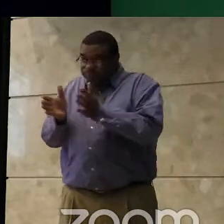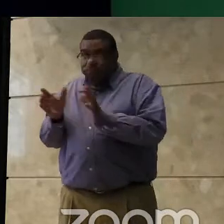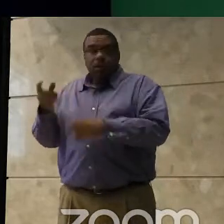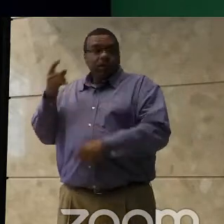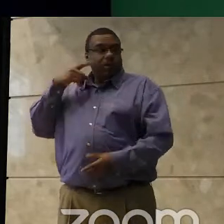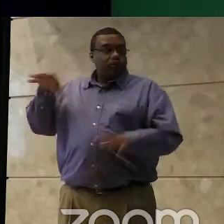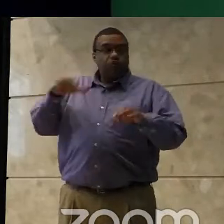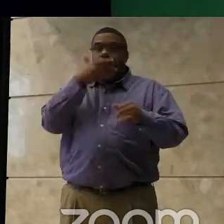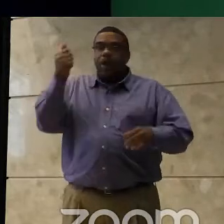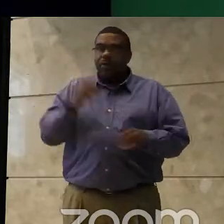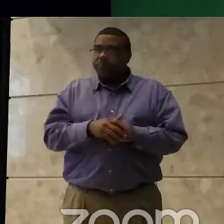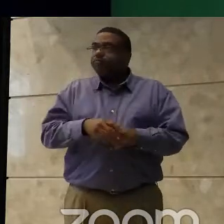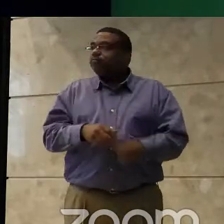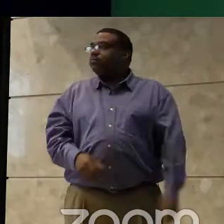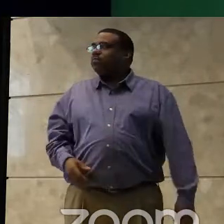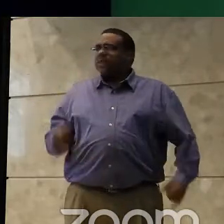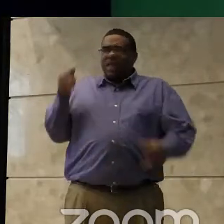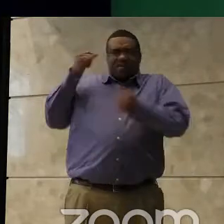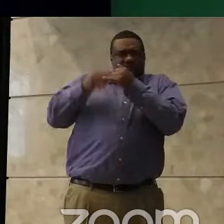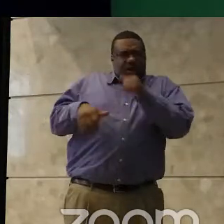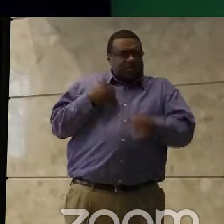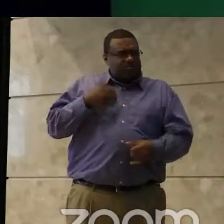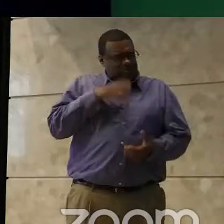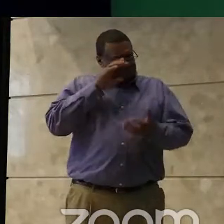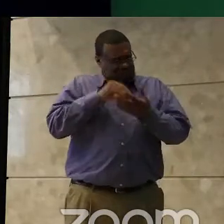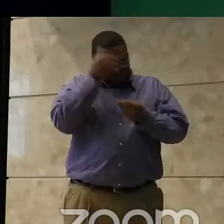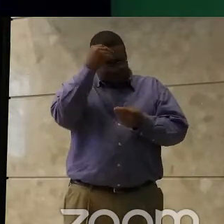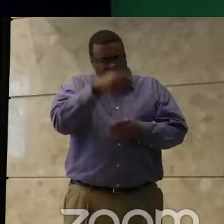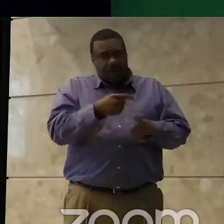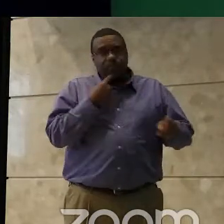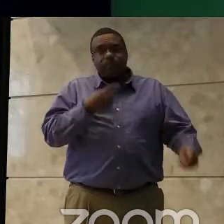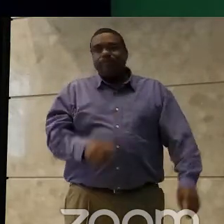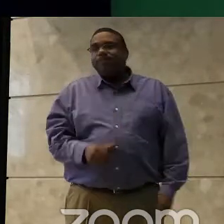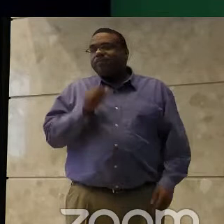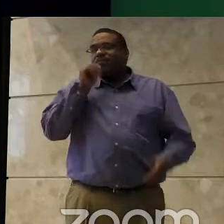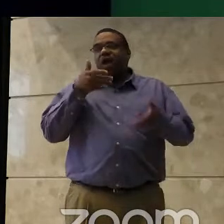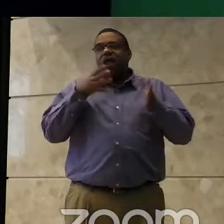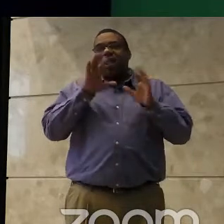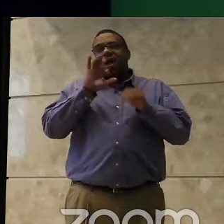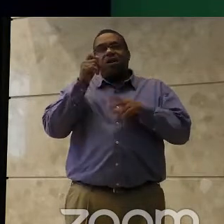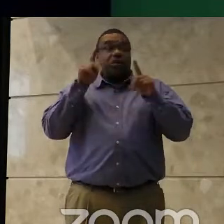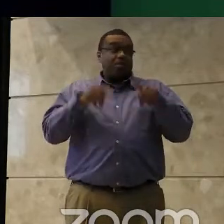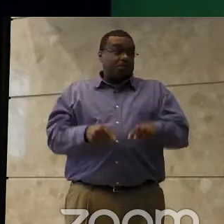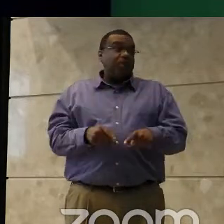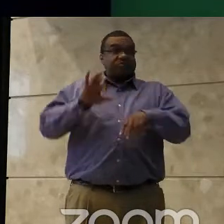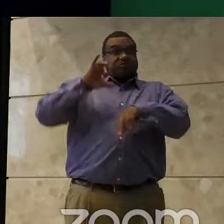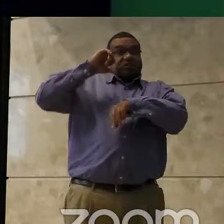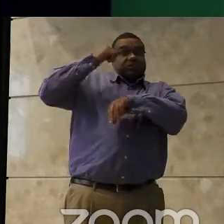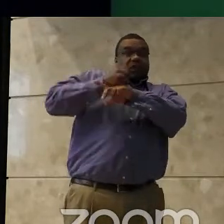this young student, tell her I said this. Don't let anyone else define who you are.